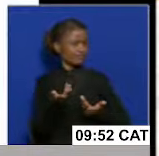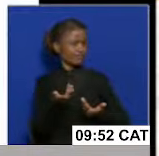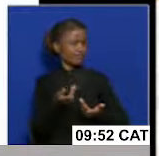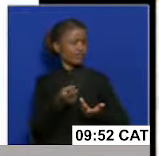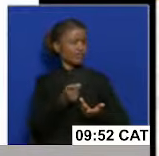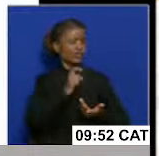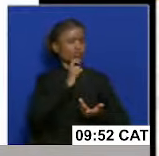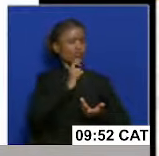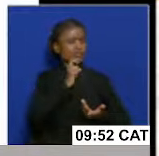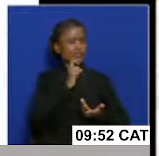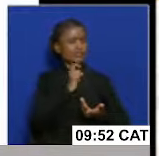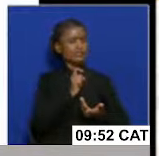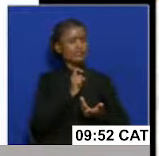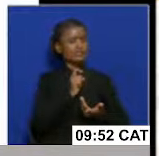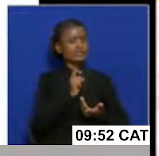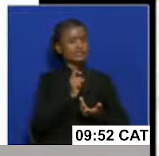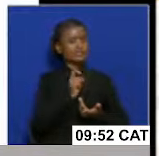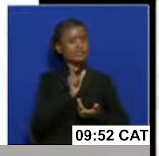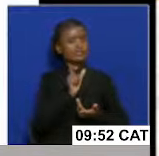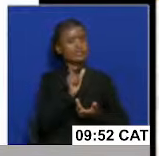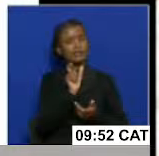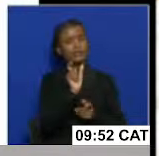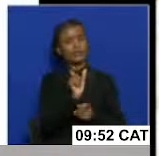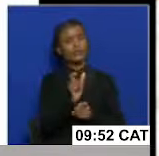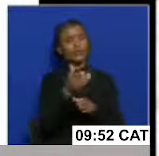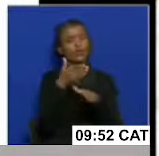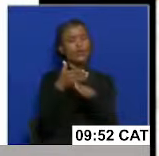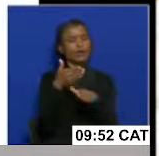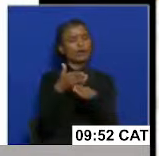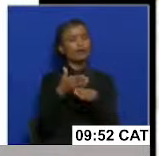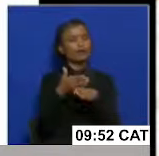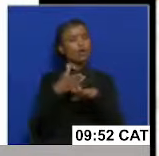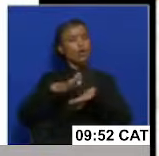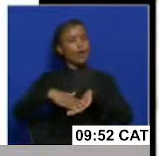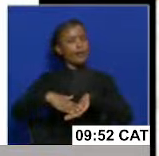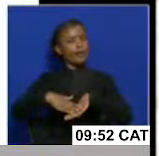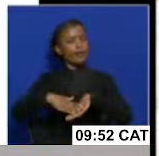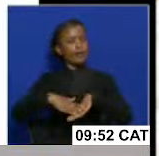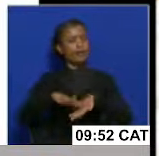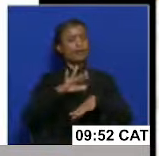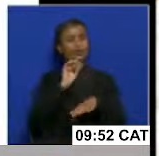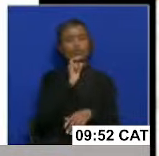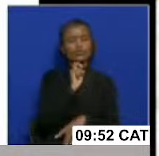What does working on the information, how does that tie to